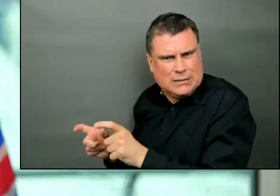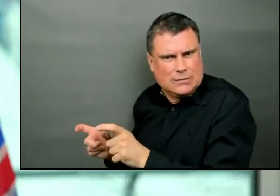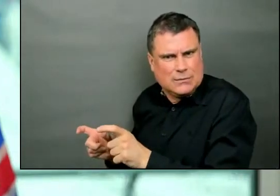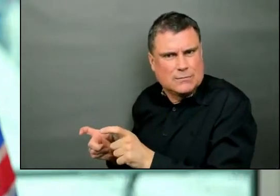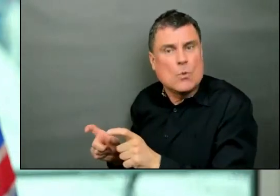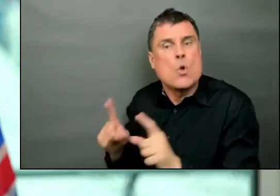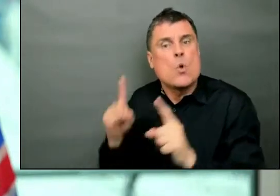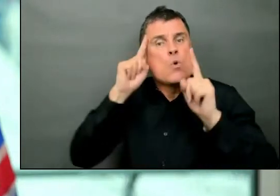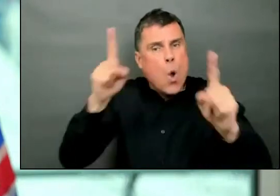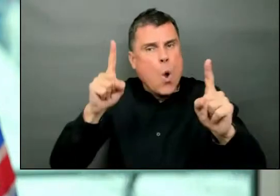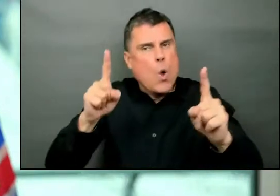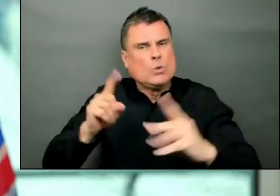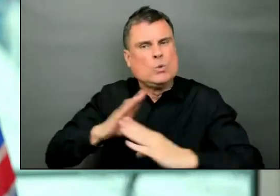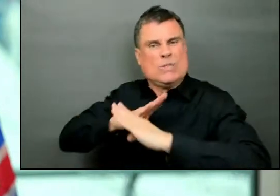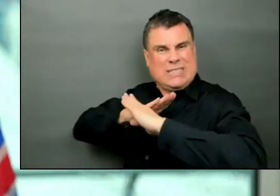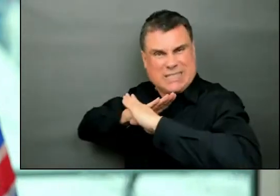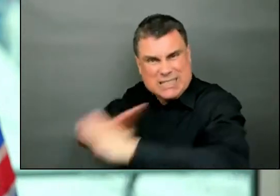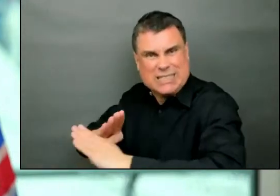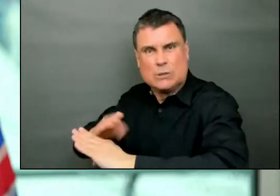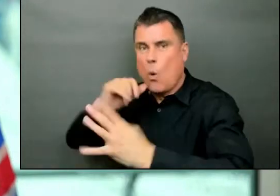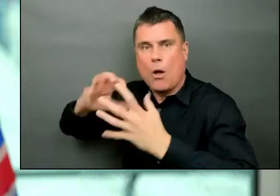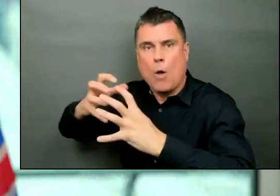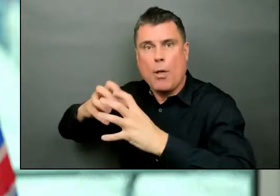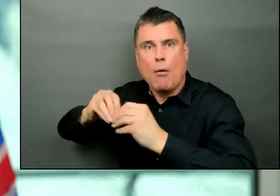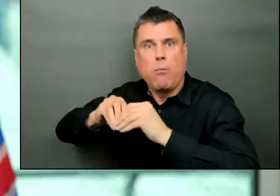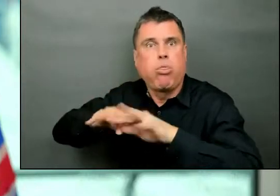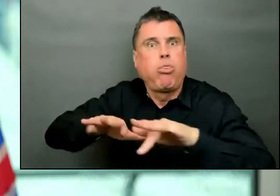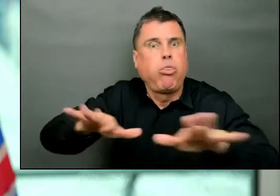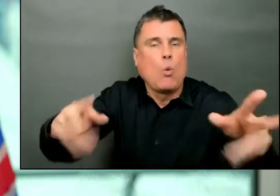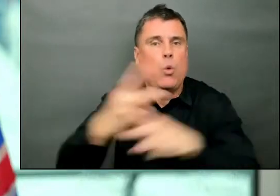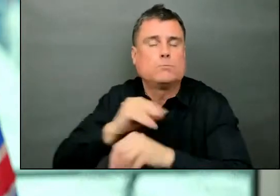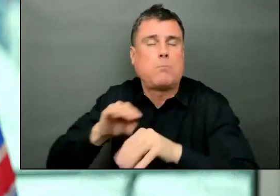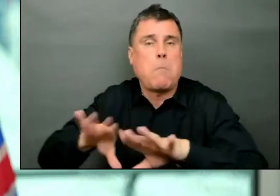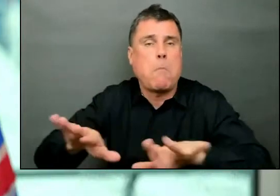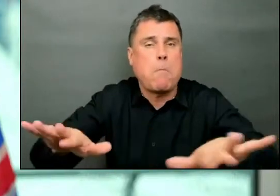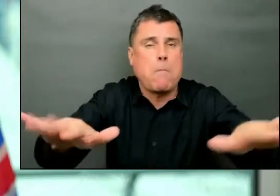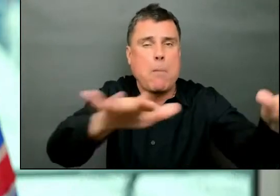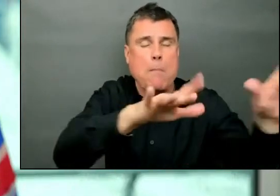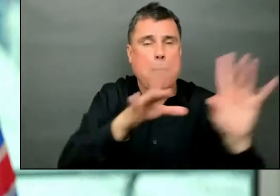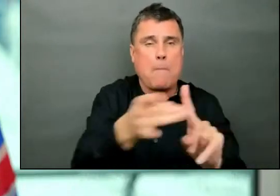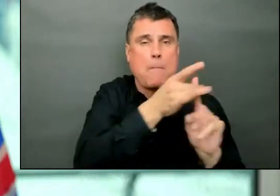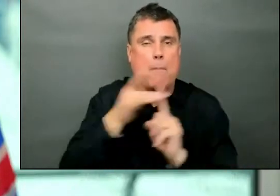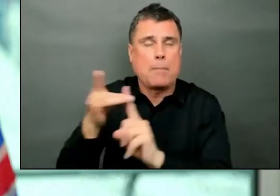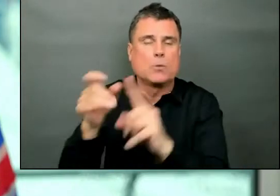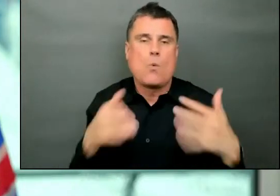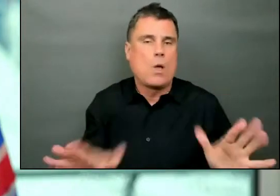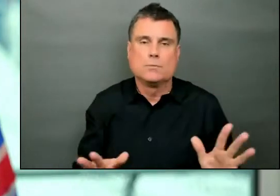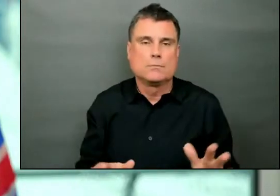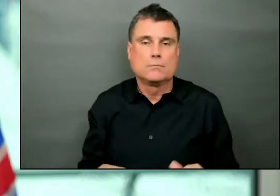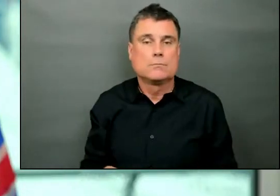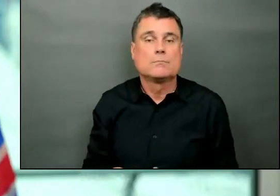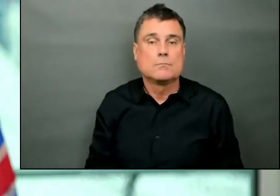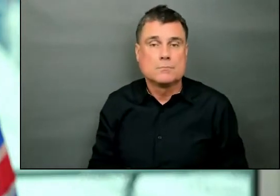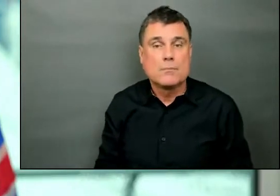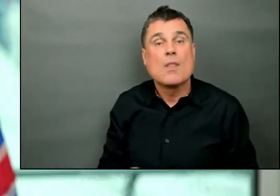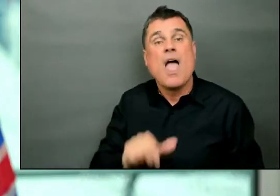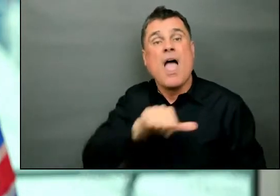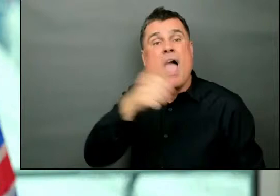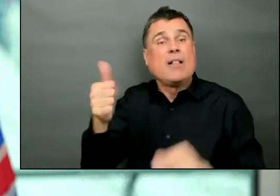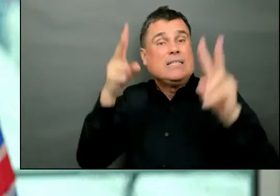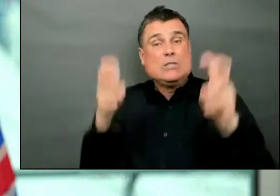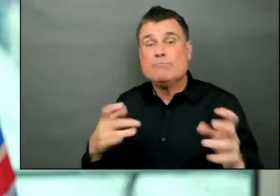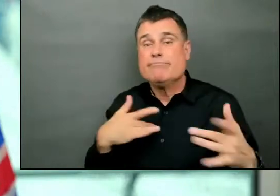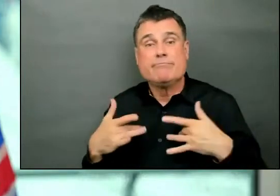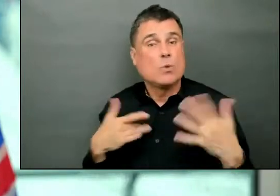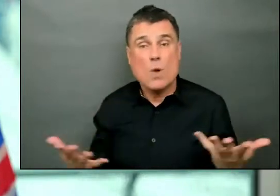things under control. The other important piece from our perspective is, do we have the public health capacity to